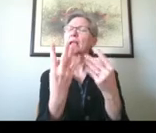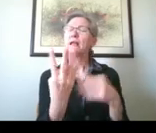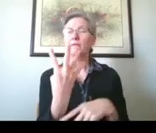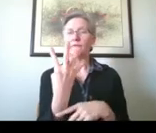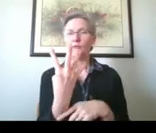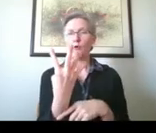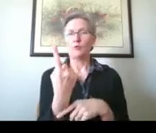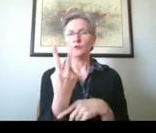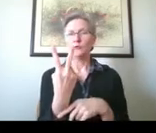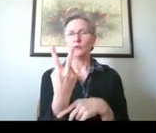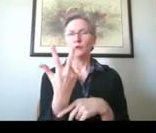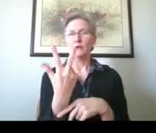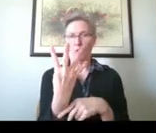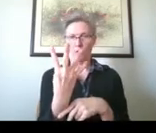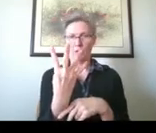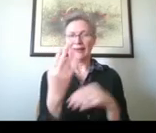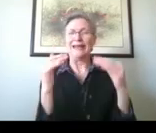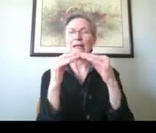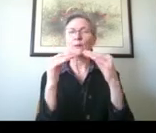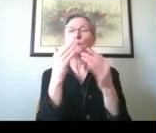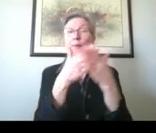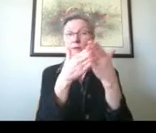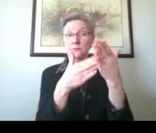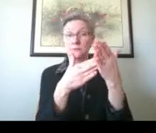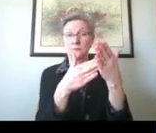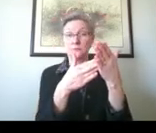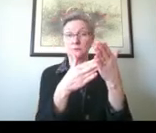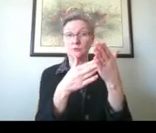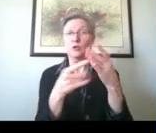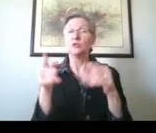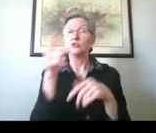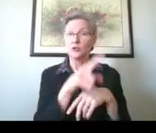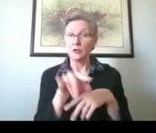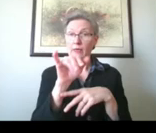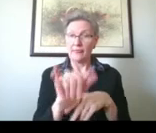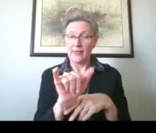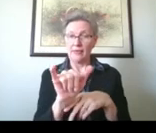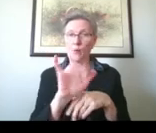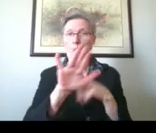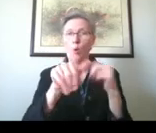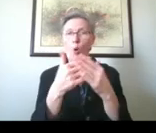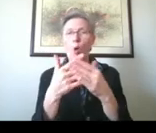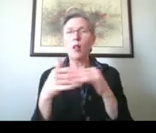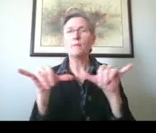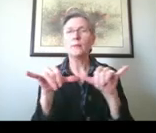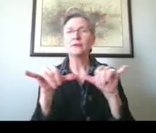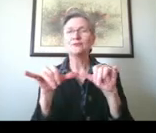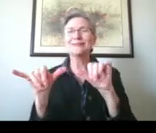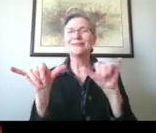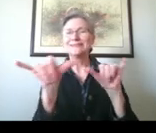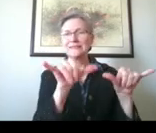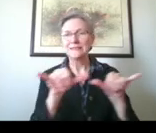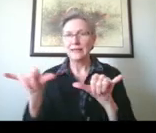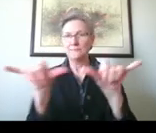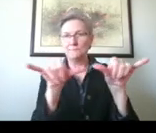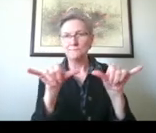There's 1, 2, 3, 4 equal parts. So I can circle that they are all equal and they are all